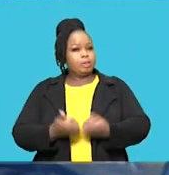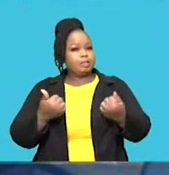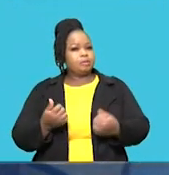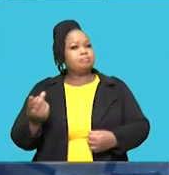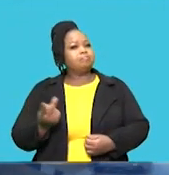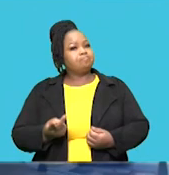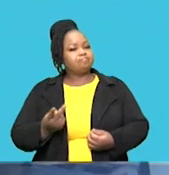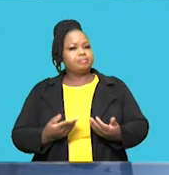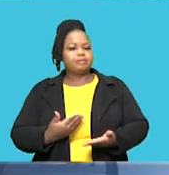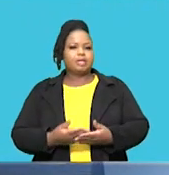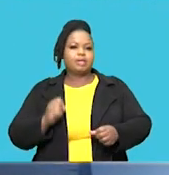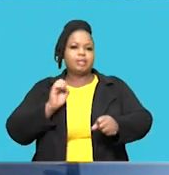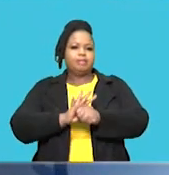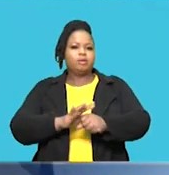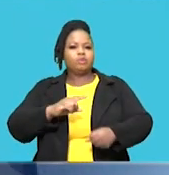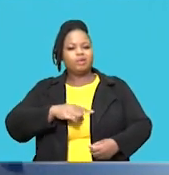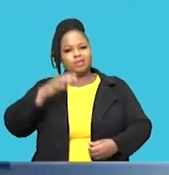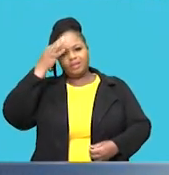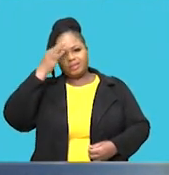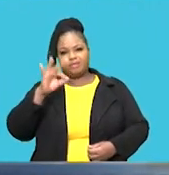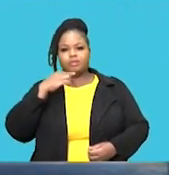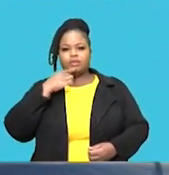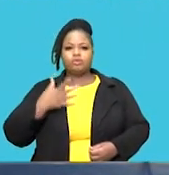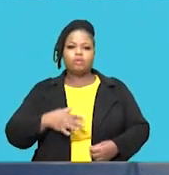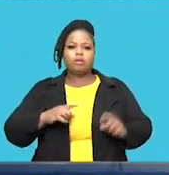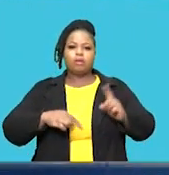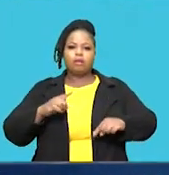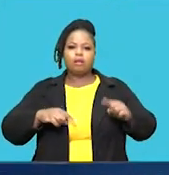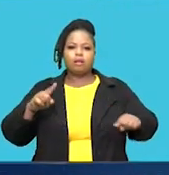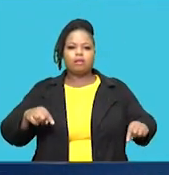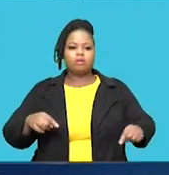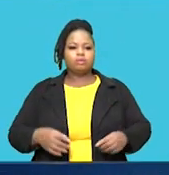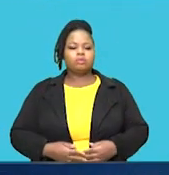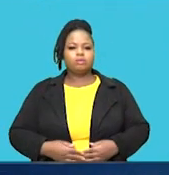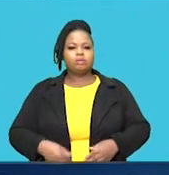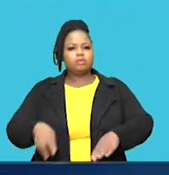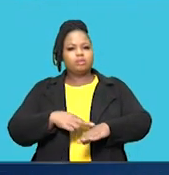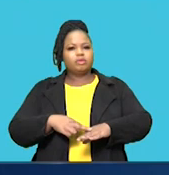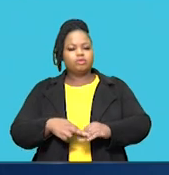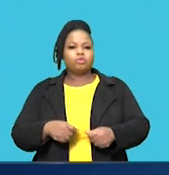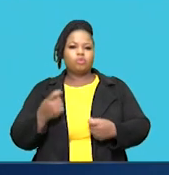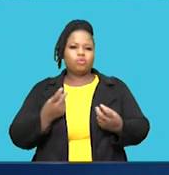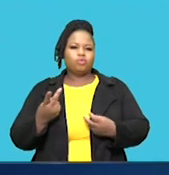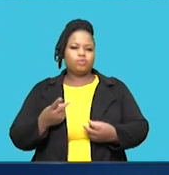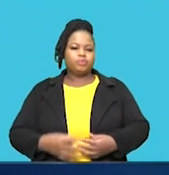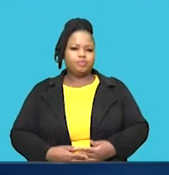may impact the outcome, as the government wants a variety of genders amid the complaints of other